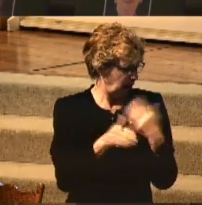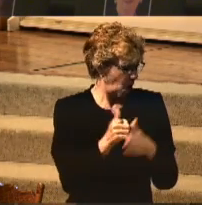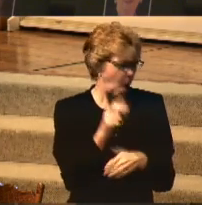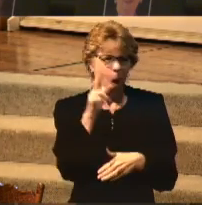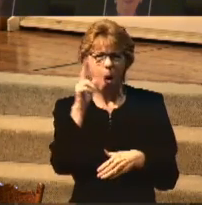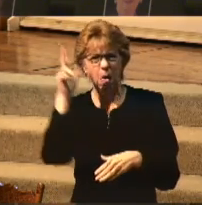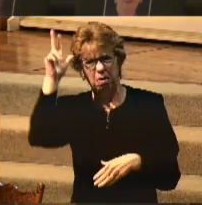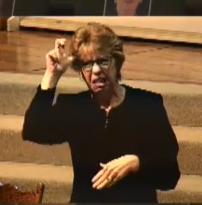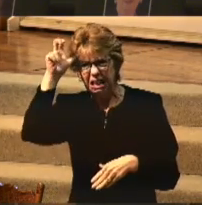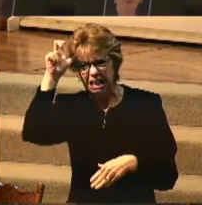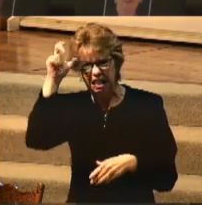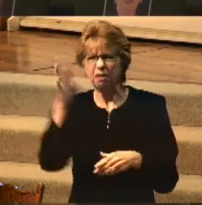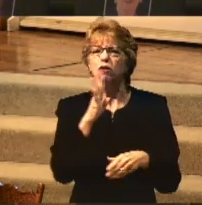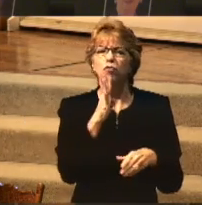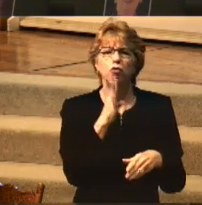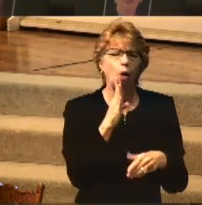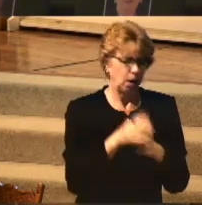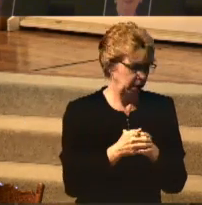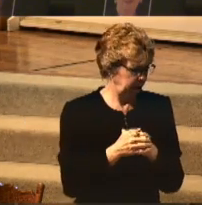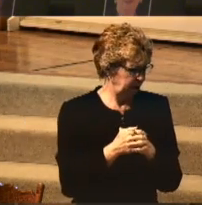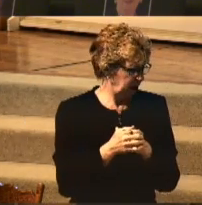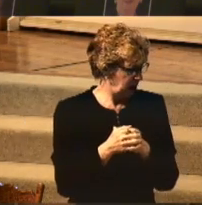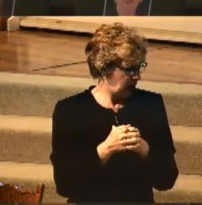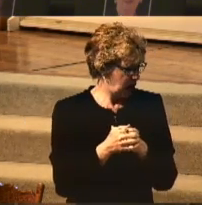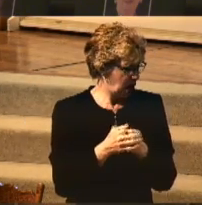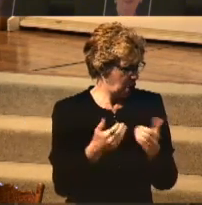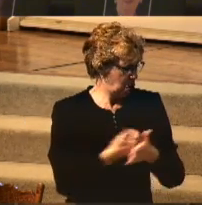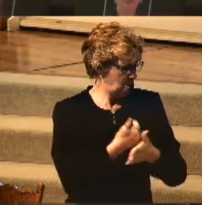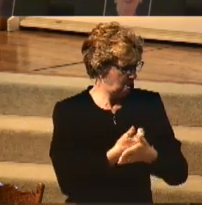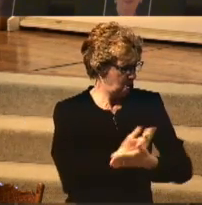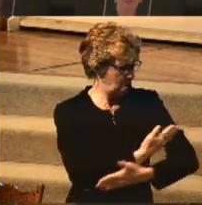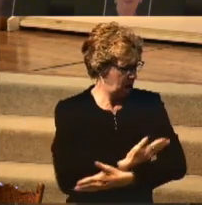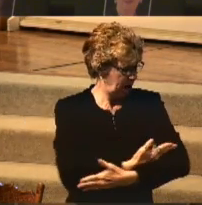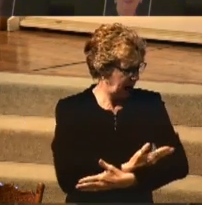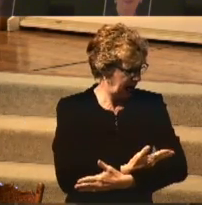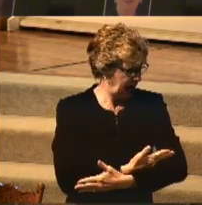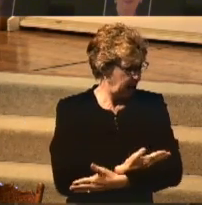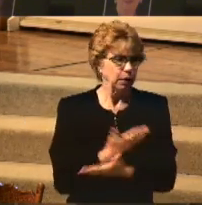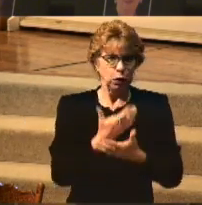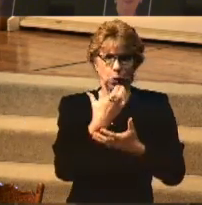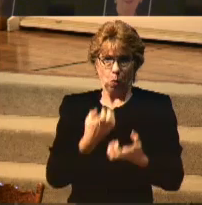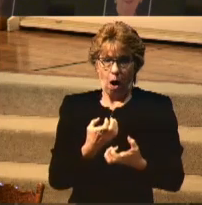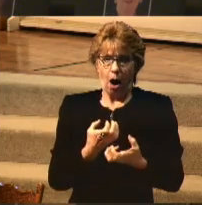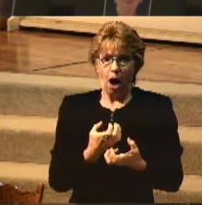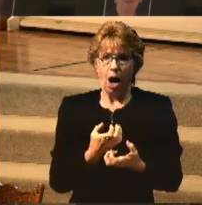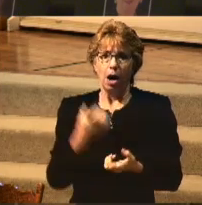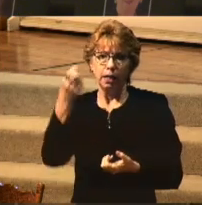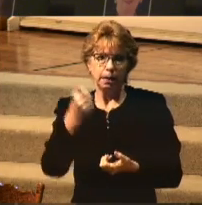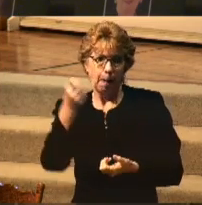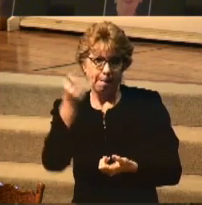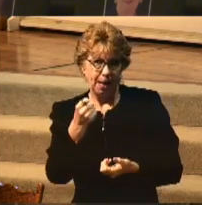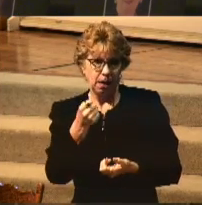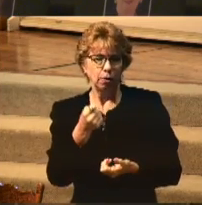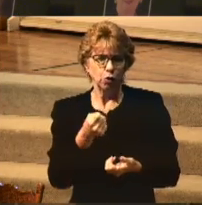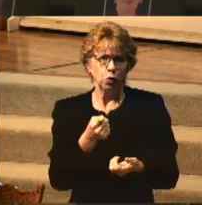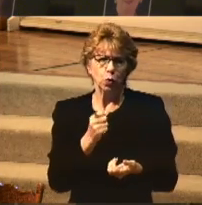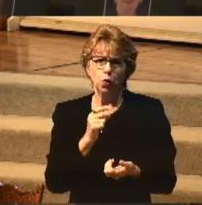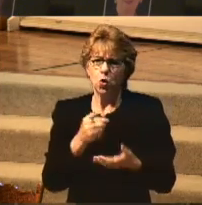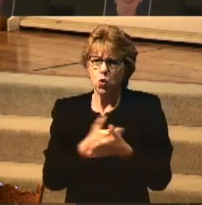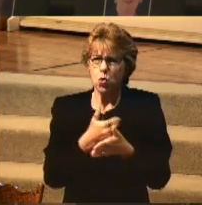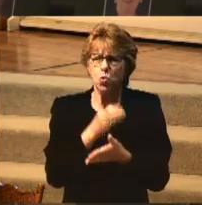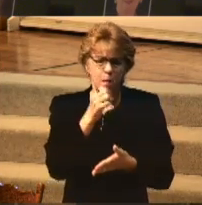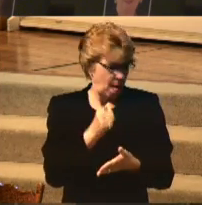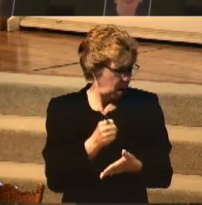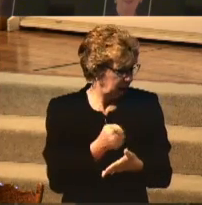speakings, as newborn babes, desire the sincere milk of the word, that ye may grow thereby. If so be ye